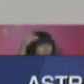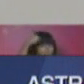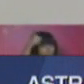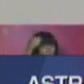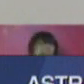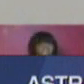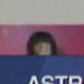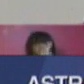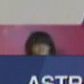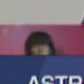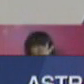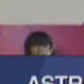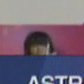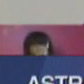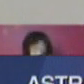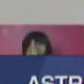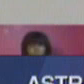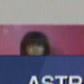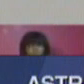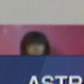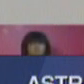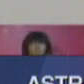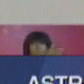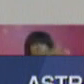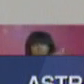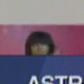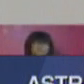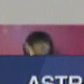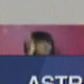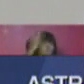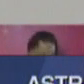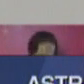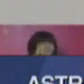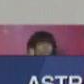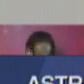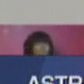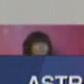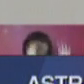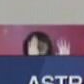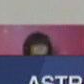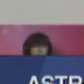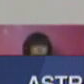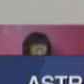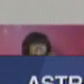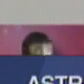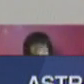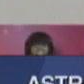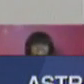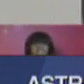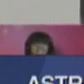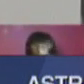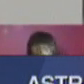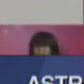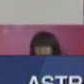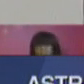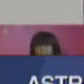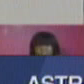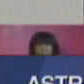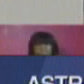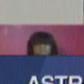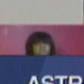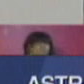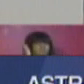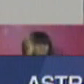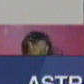31,330 of these are expiring by the end of August, so we have just